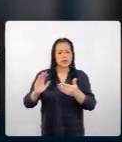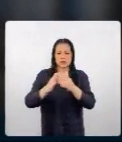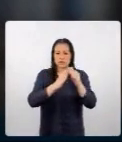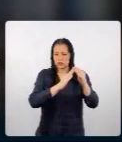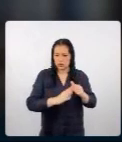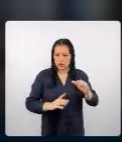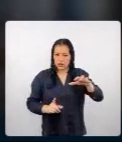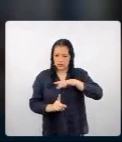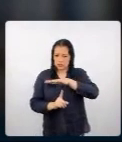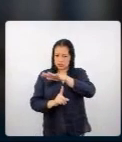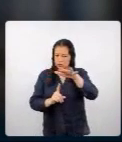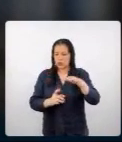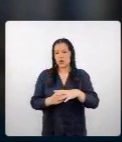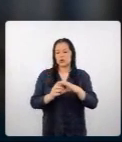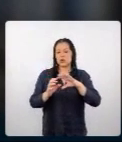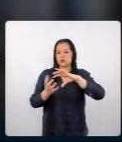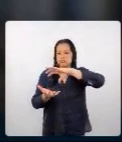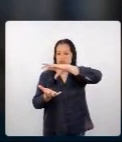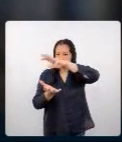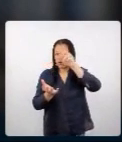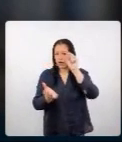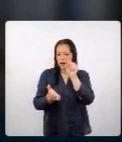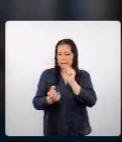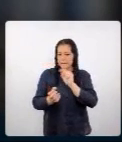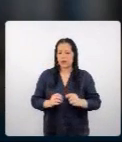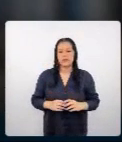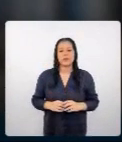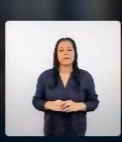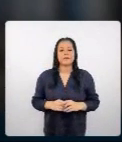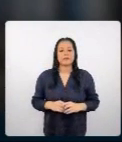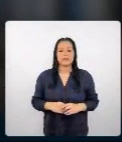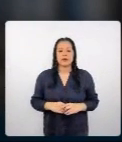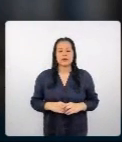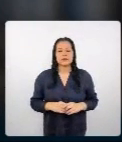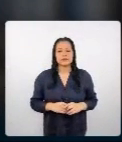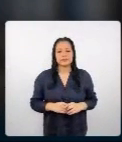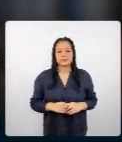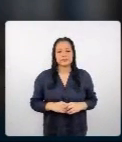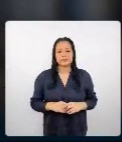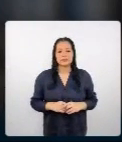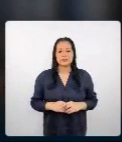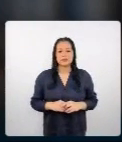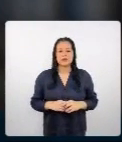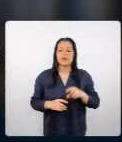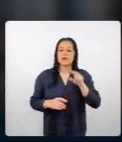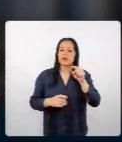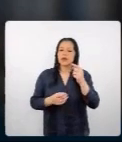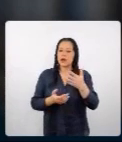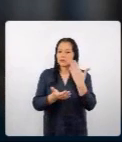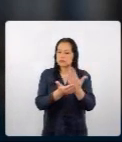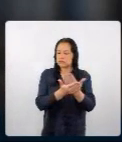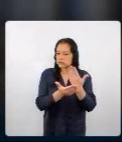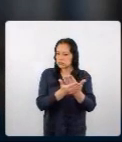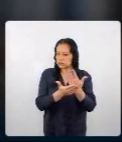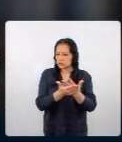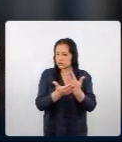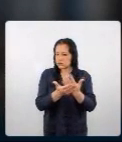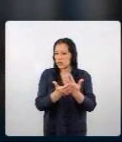of the cities all around the world, and it has proven that they are